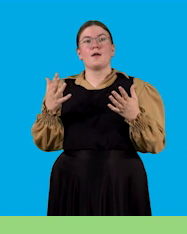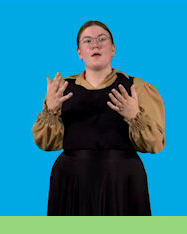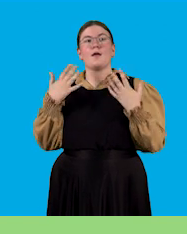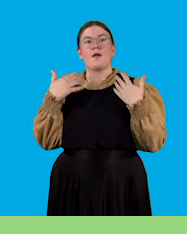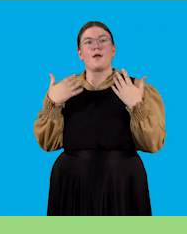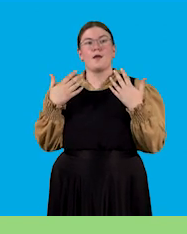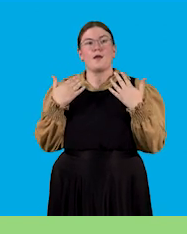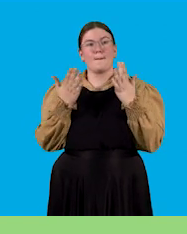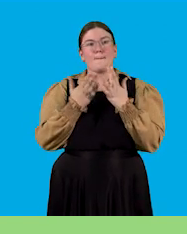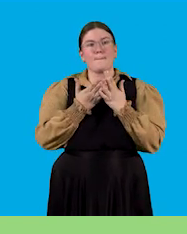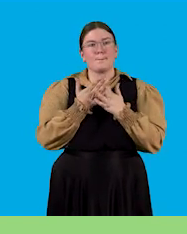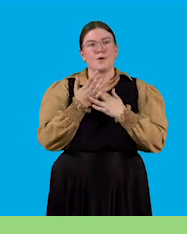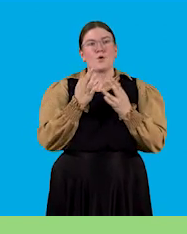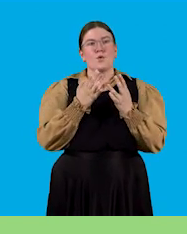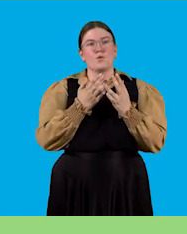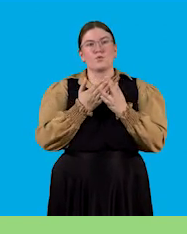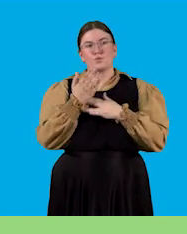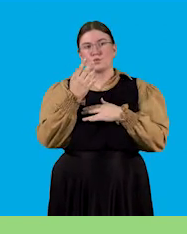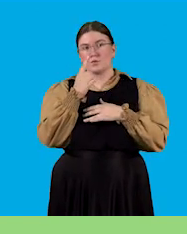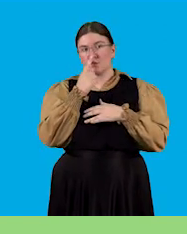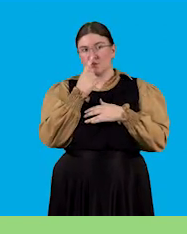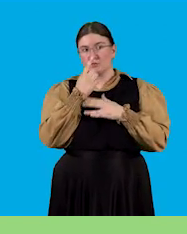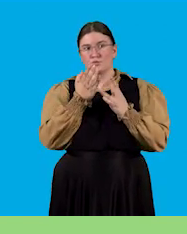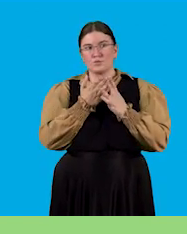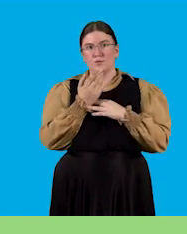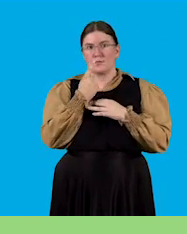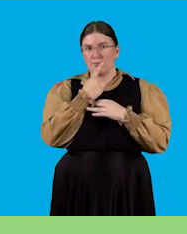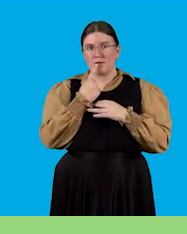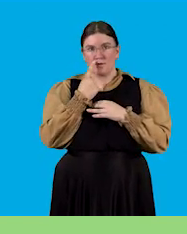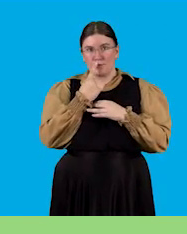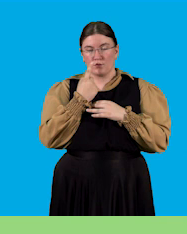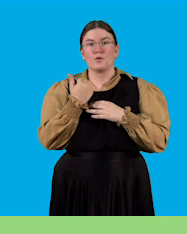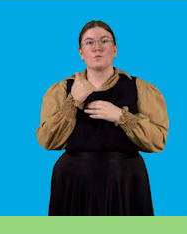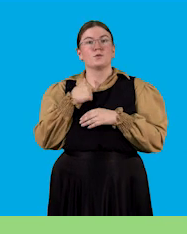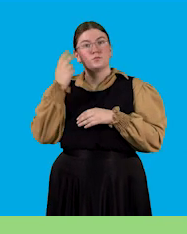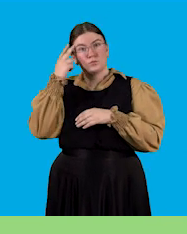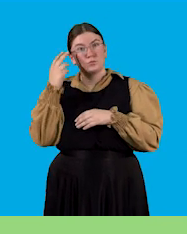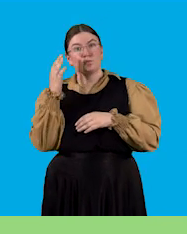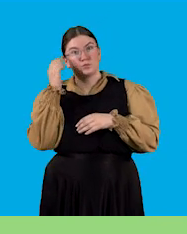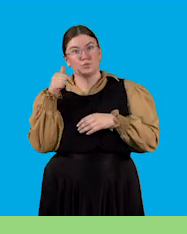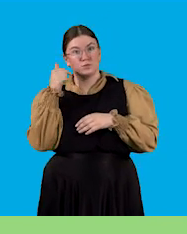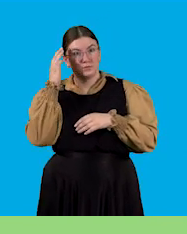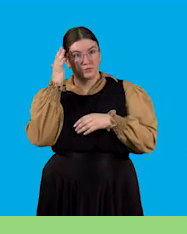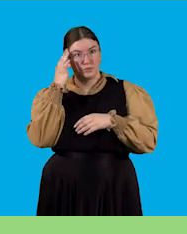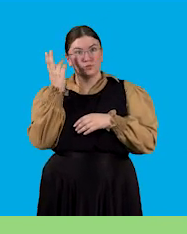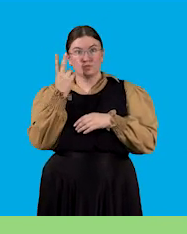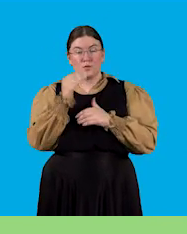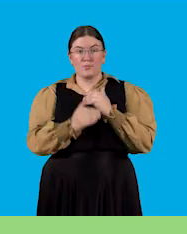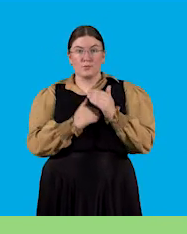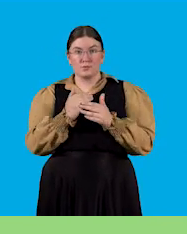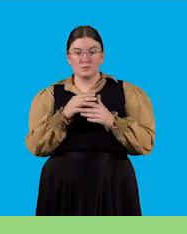body through the nose and mouth. So we've already used the word oxygen. We know that the 2 processes here